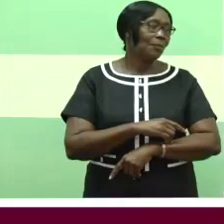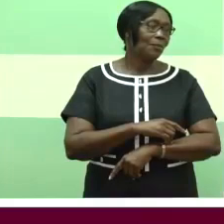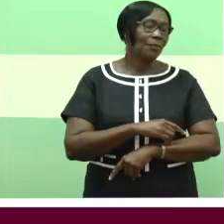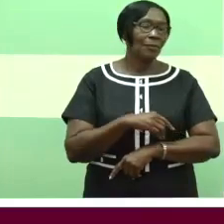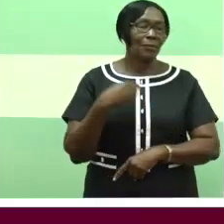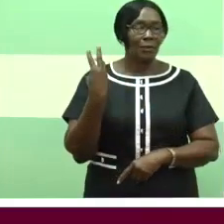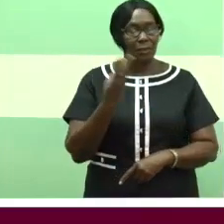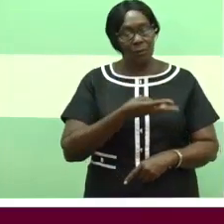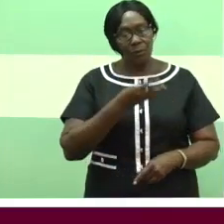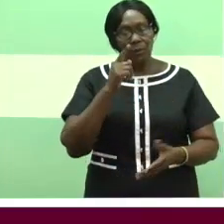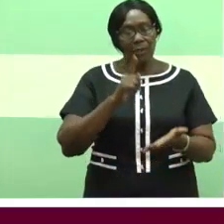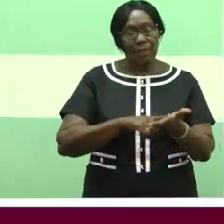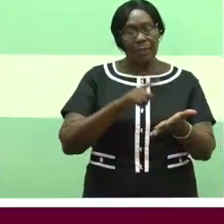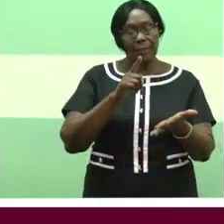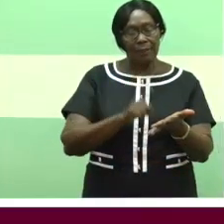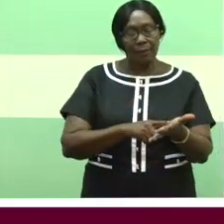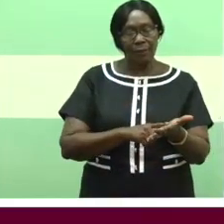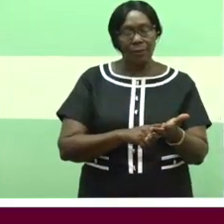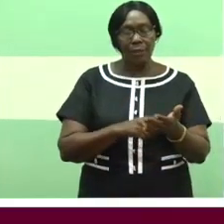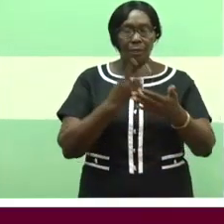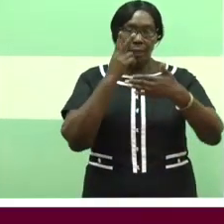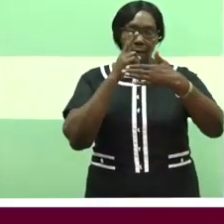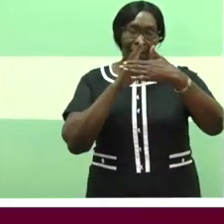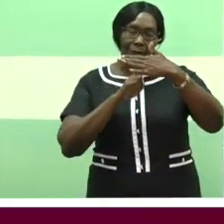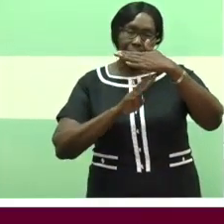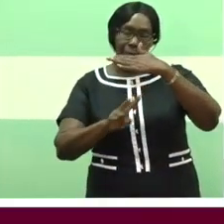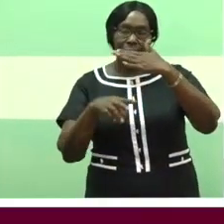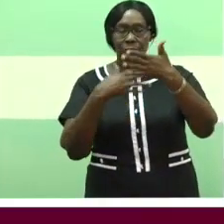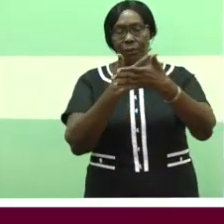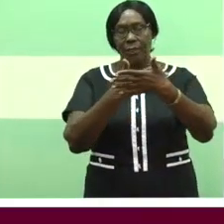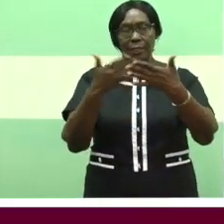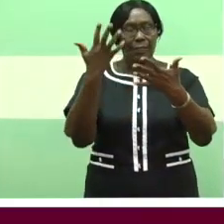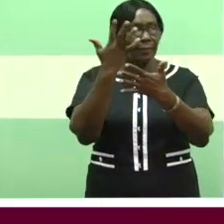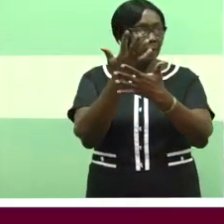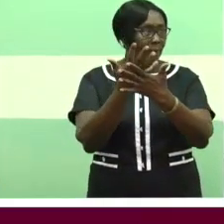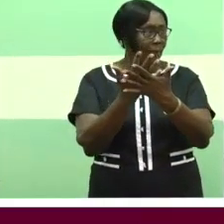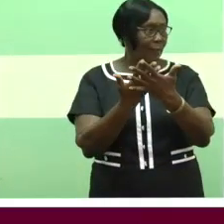we will discuss a visual schedule.